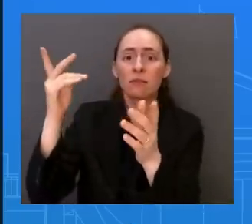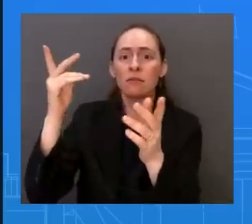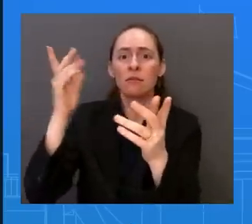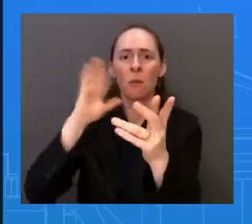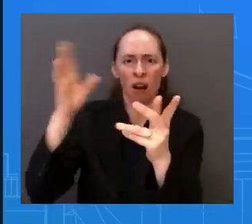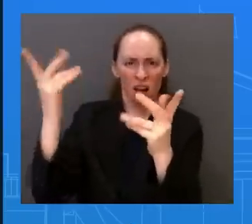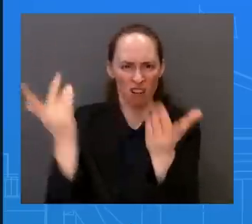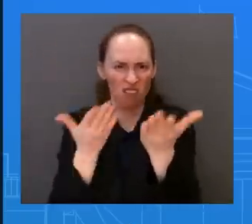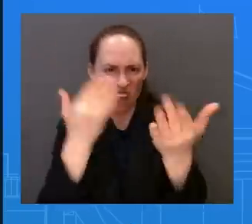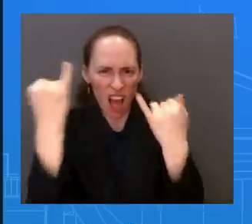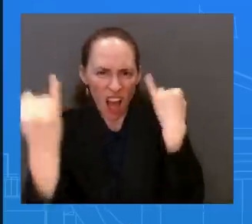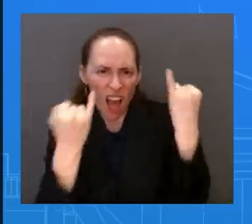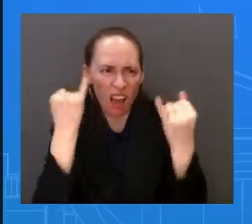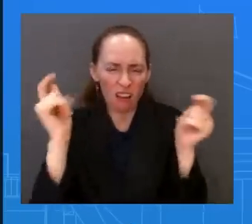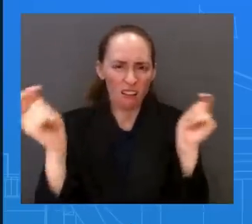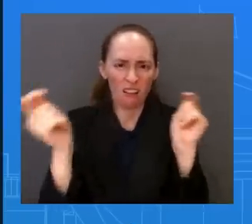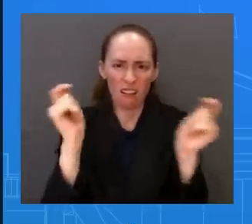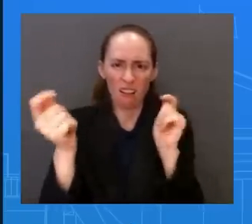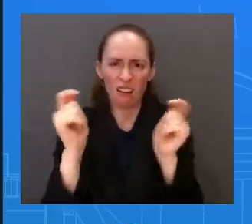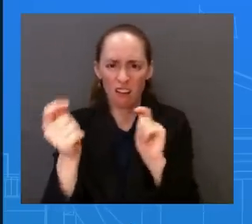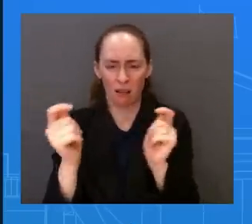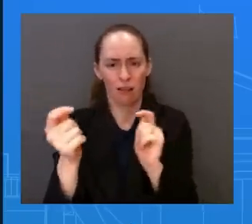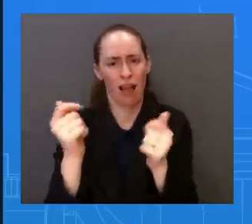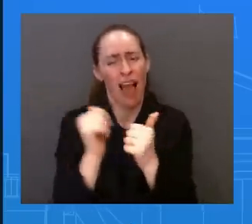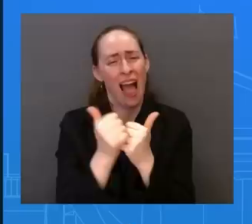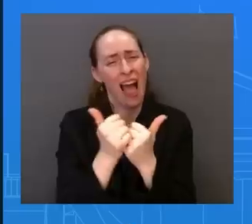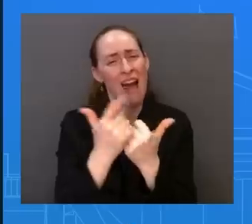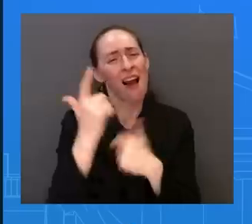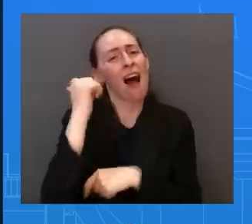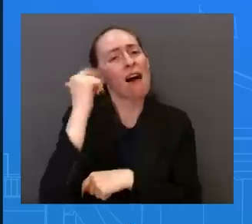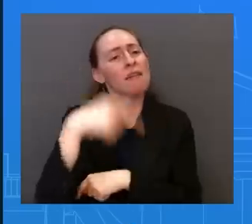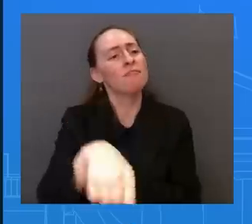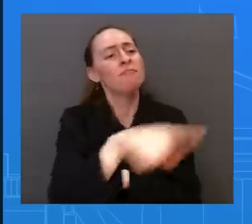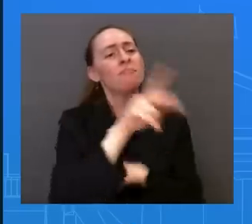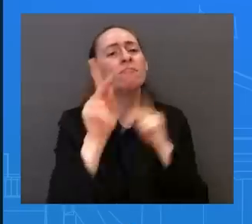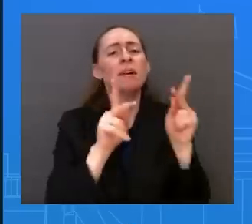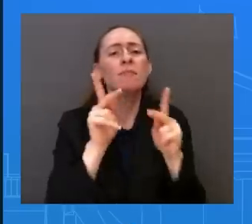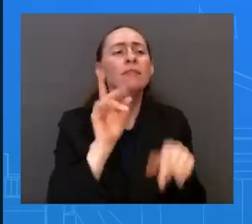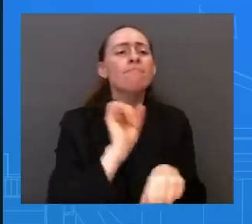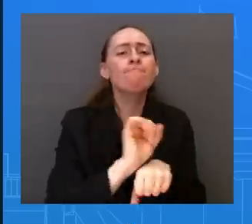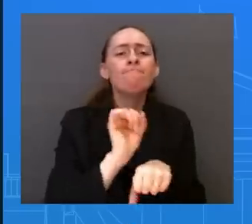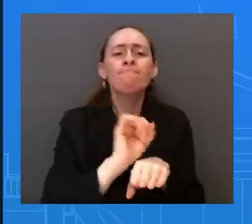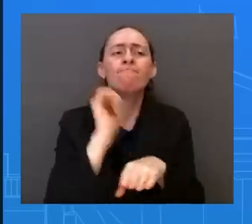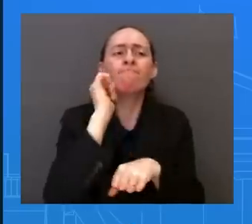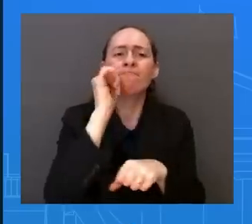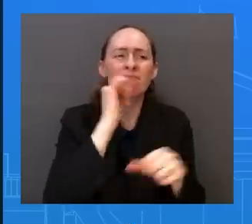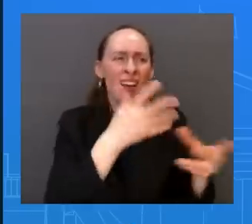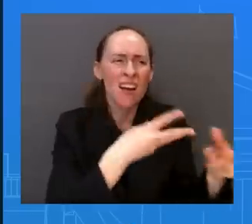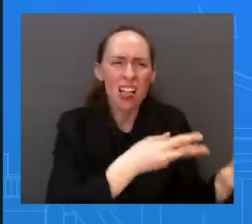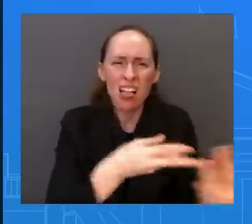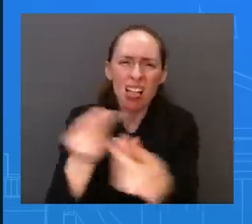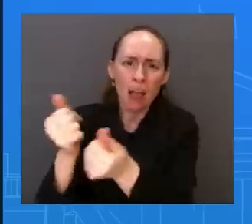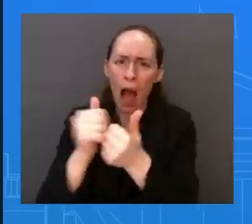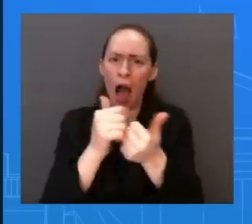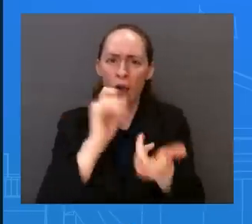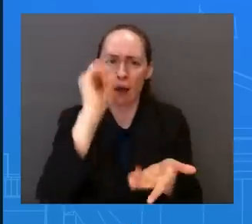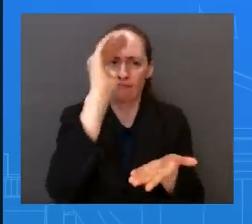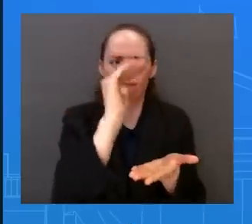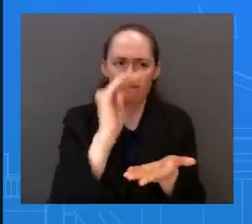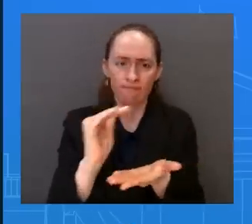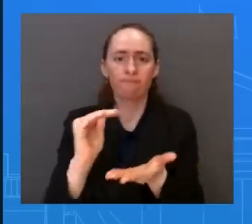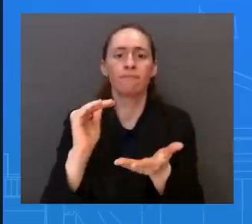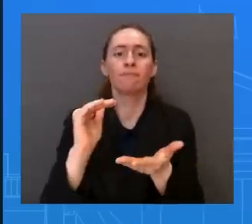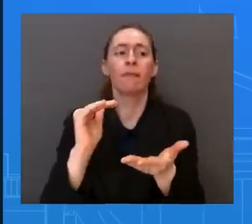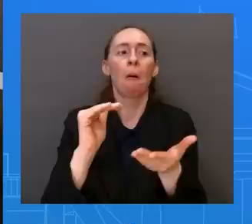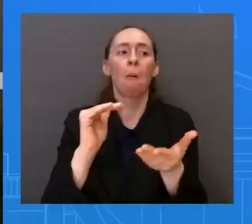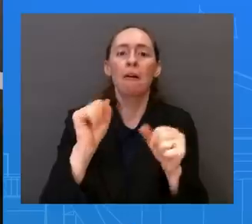family's balance sheet and do it in a way that actually supports the macroeconomic transition we need? Brian, I wanted to ask you if we should expect to hear anything